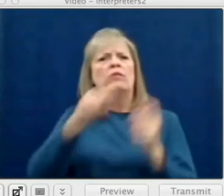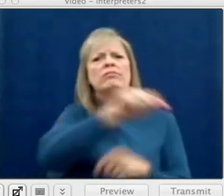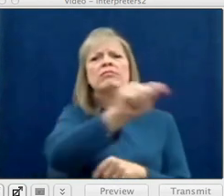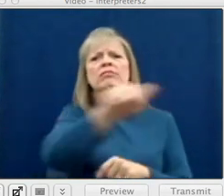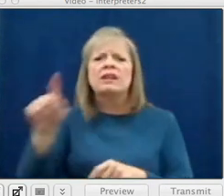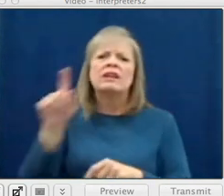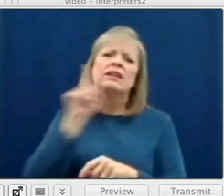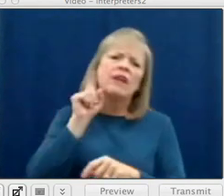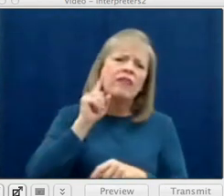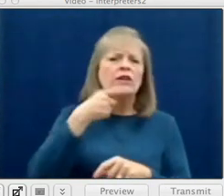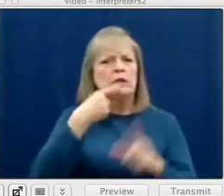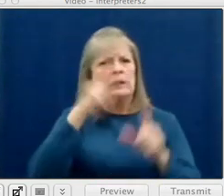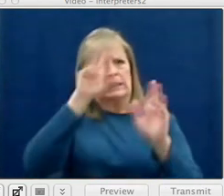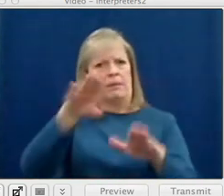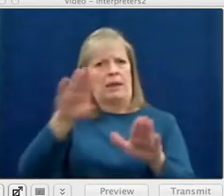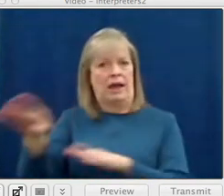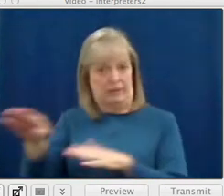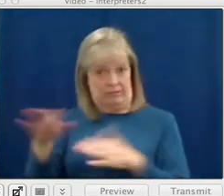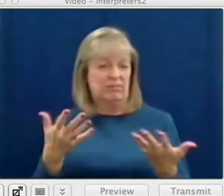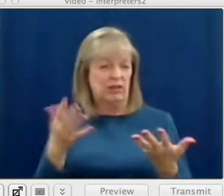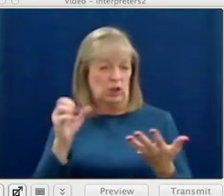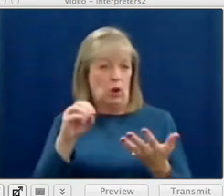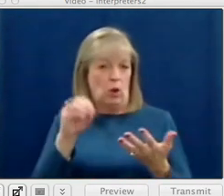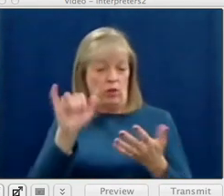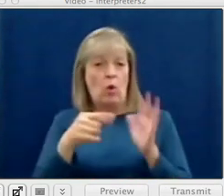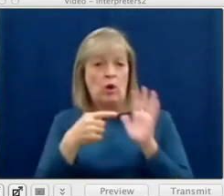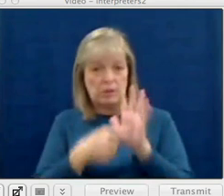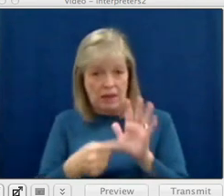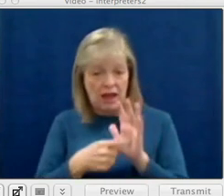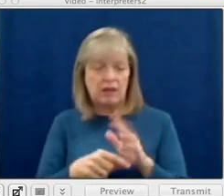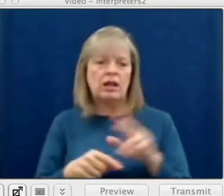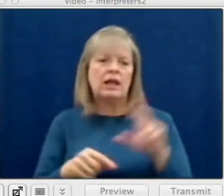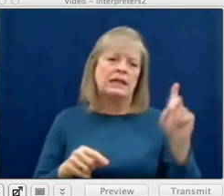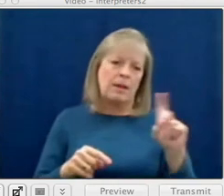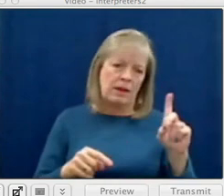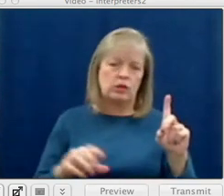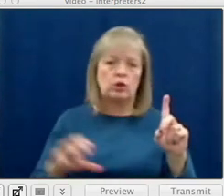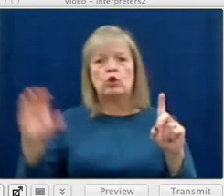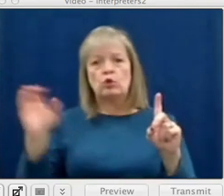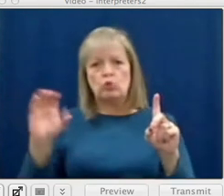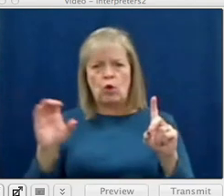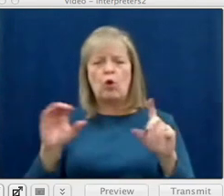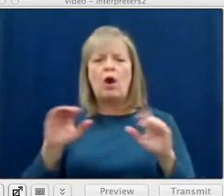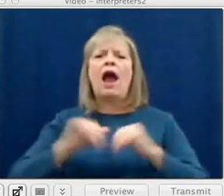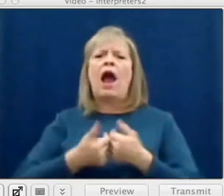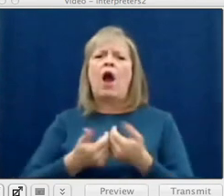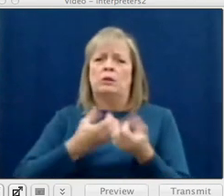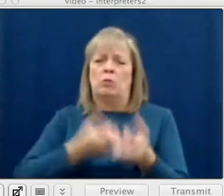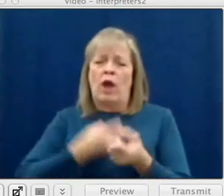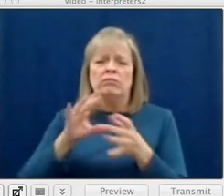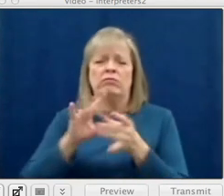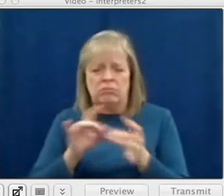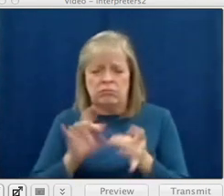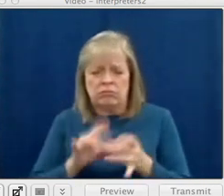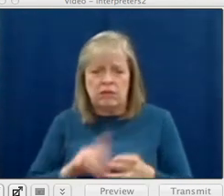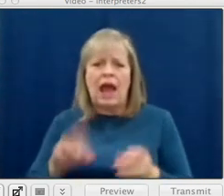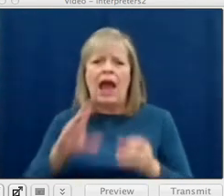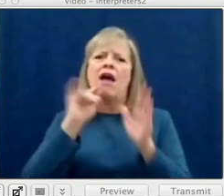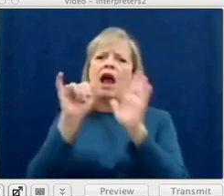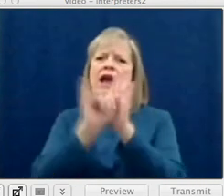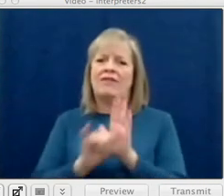So those are examples, both demands and controls, articulating and identifying demands and controls in a